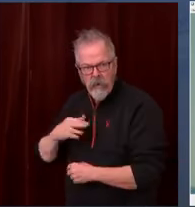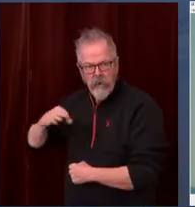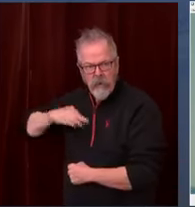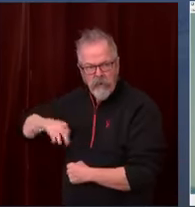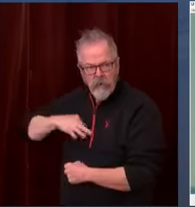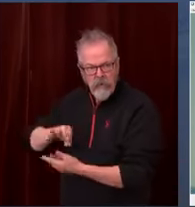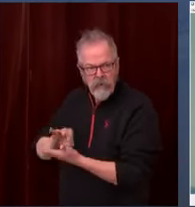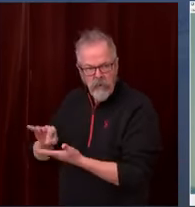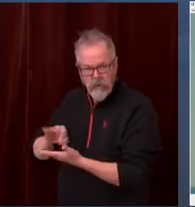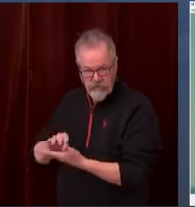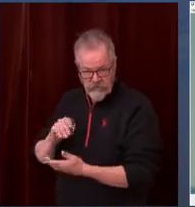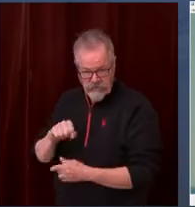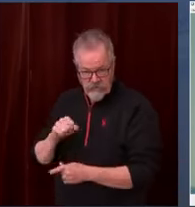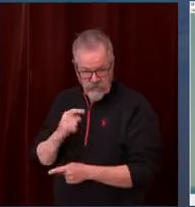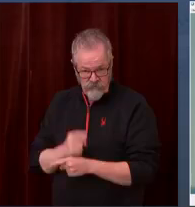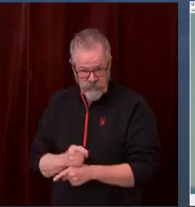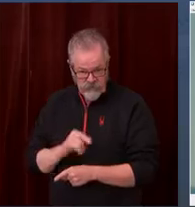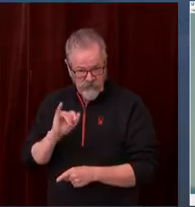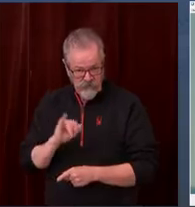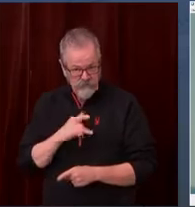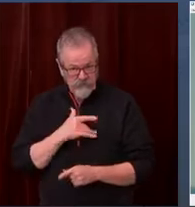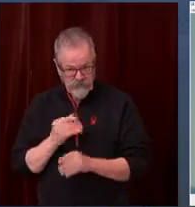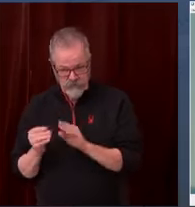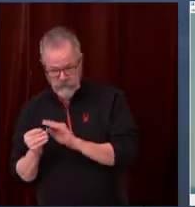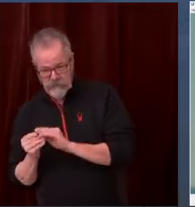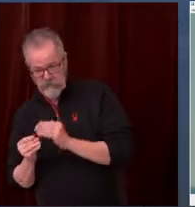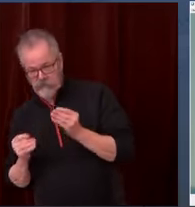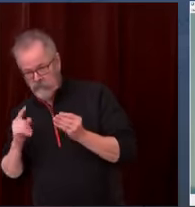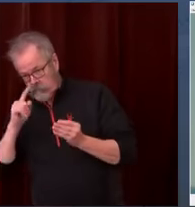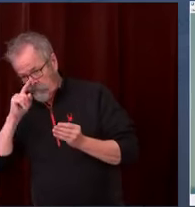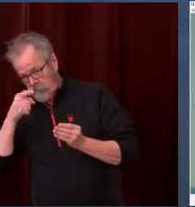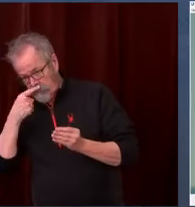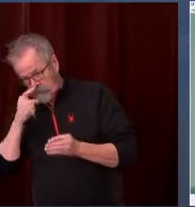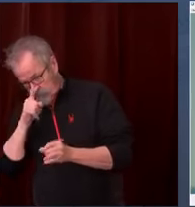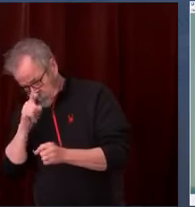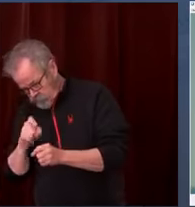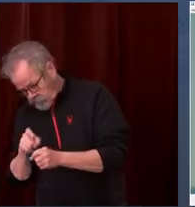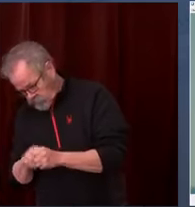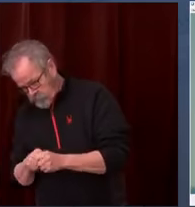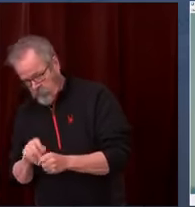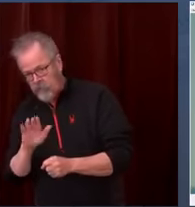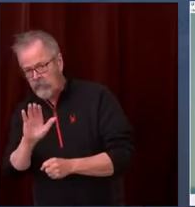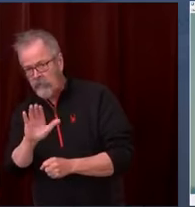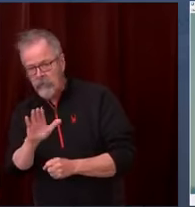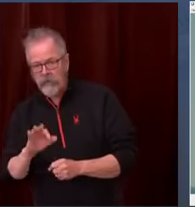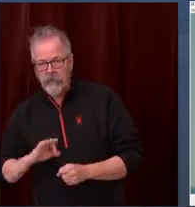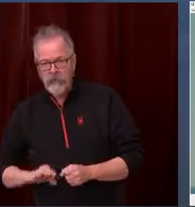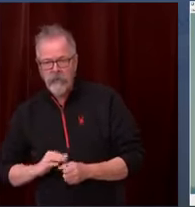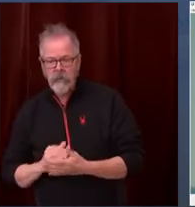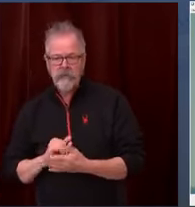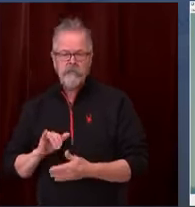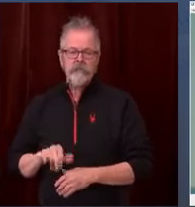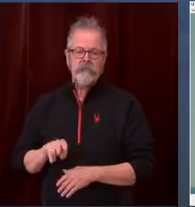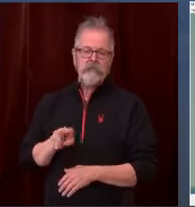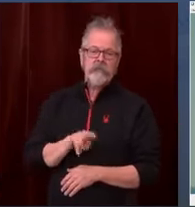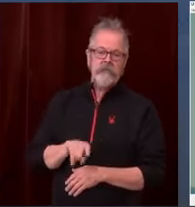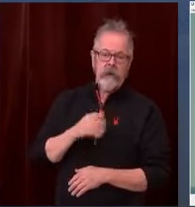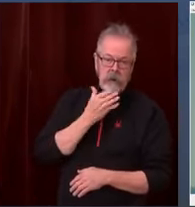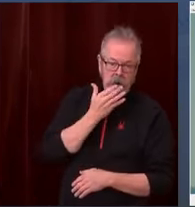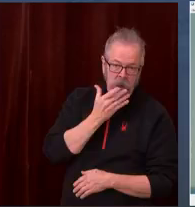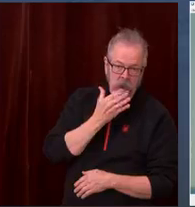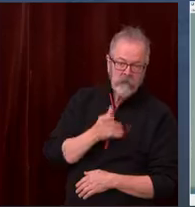together. When people find out that they are using credit to determine how much you have to